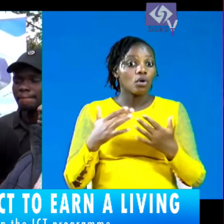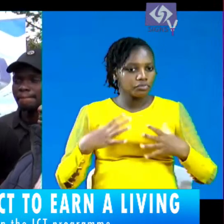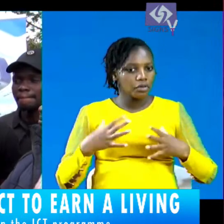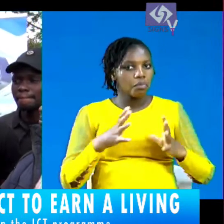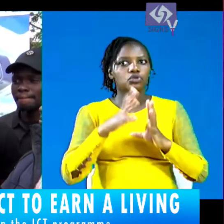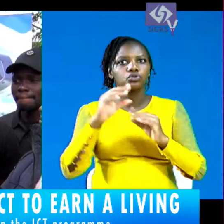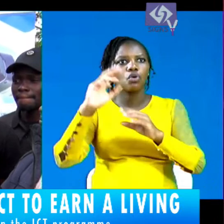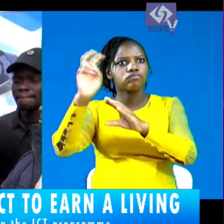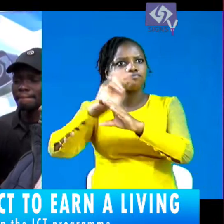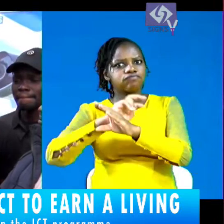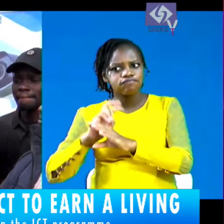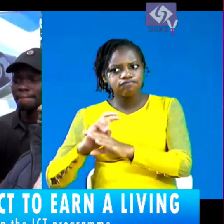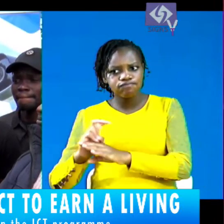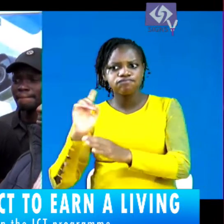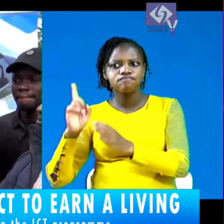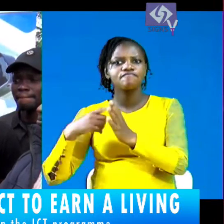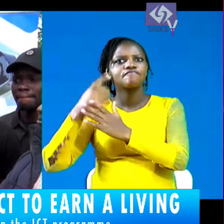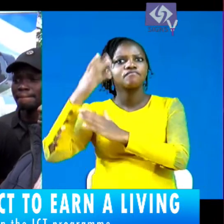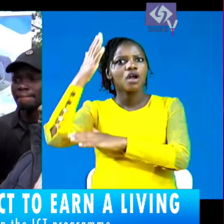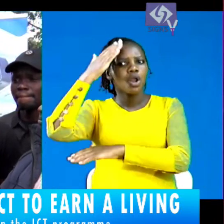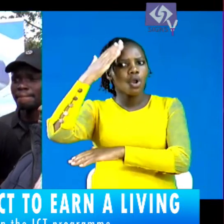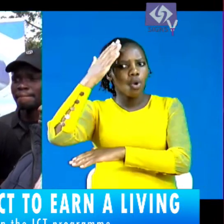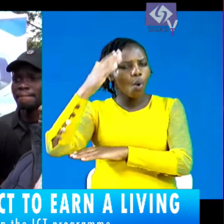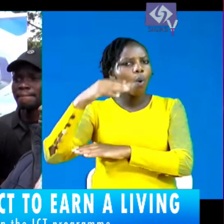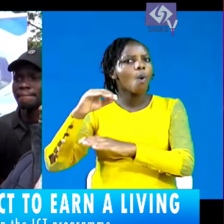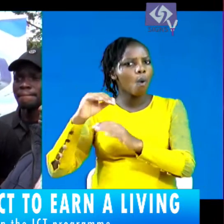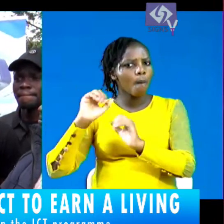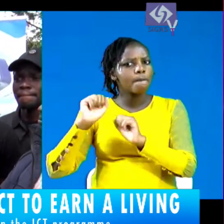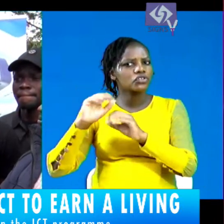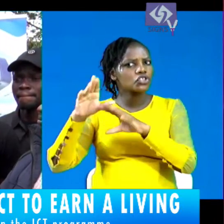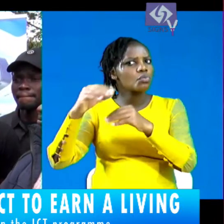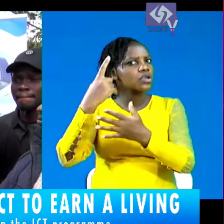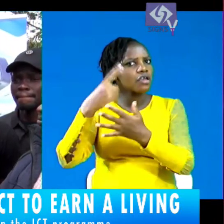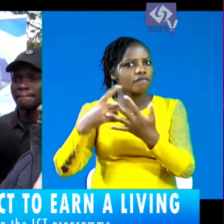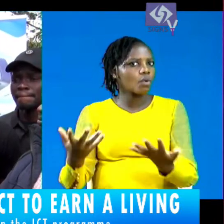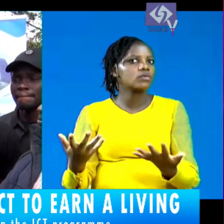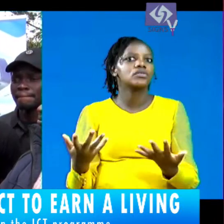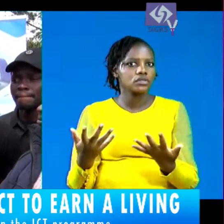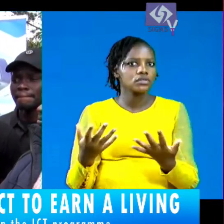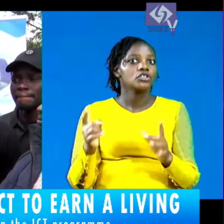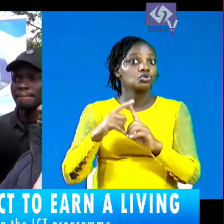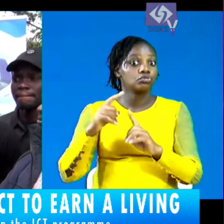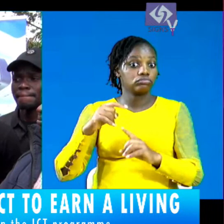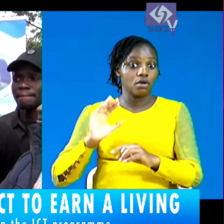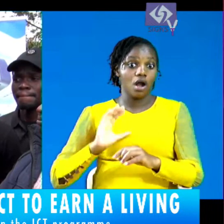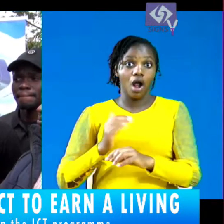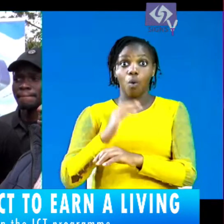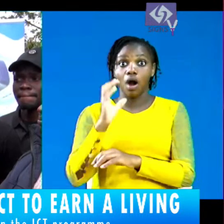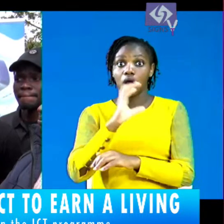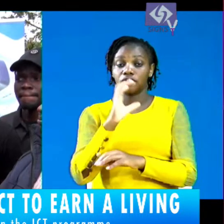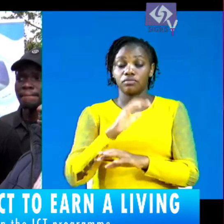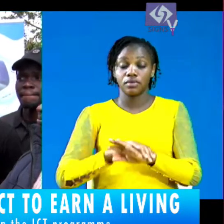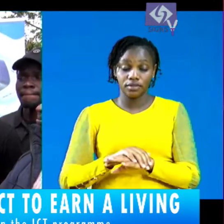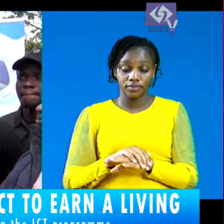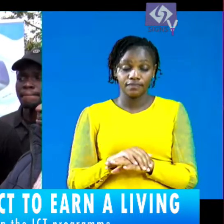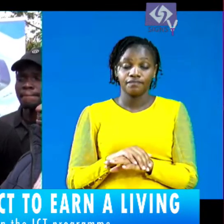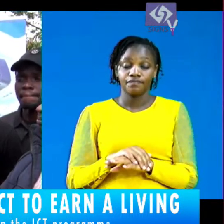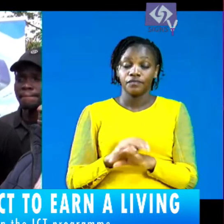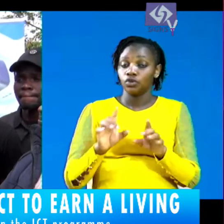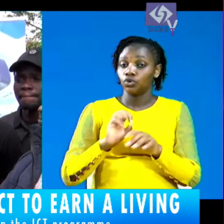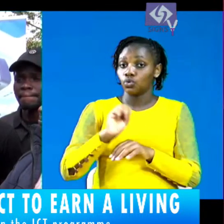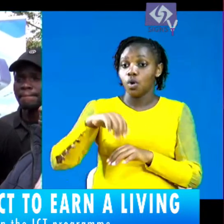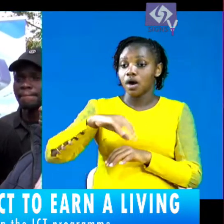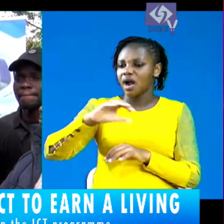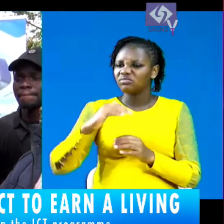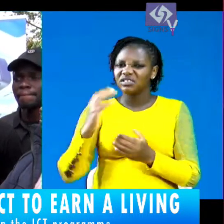do a site survey, and be able to know what exactly to give to the end user, so that in the end, whether it's the county government, whether it's the